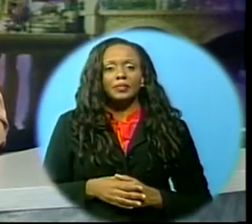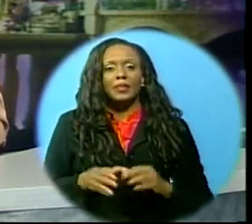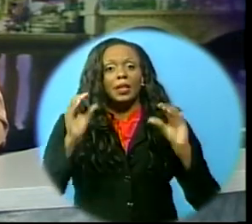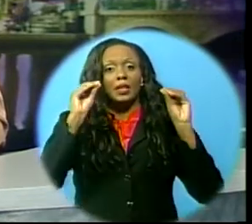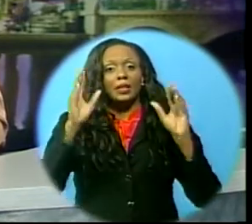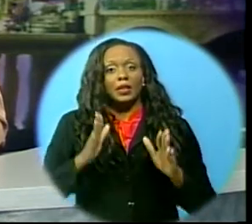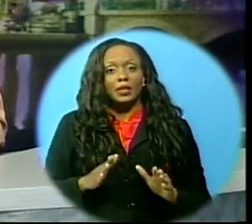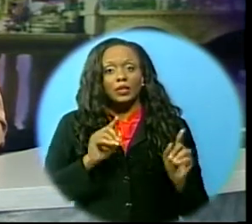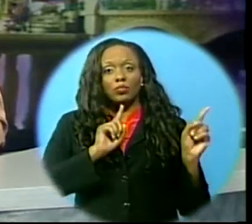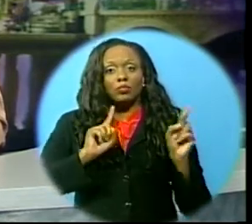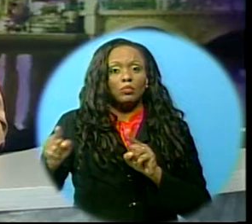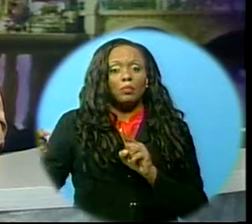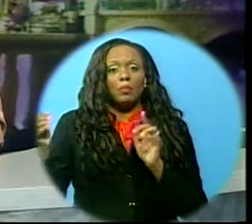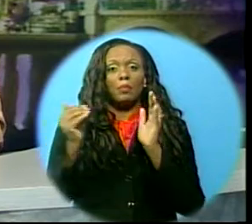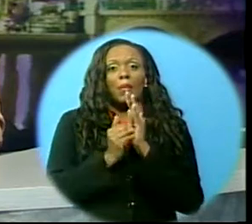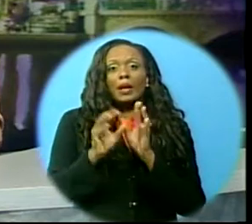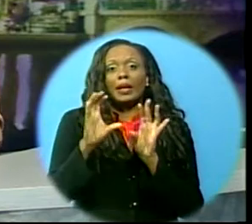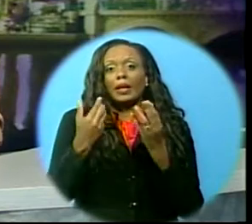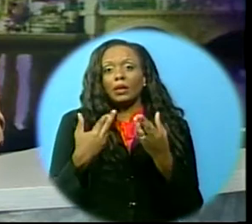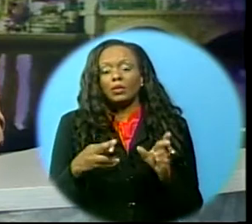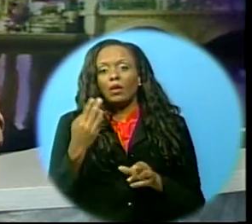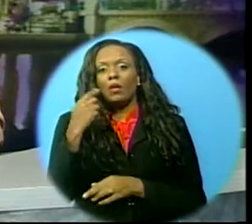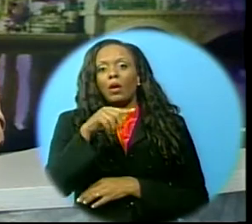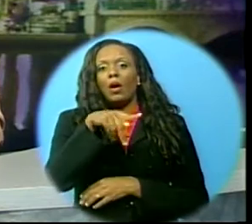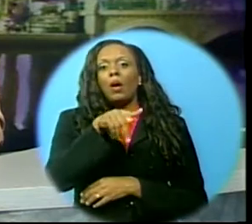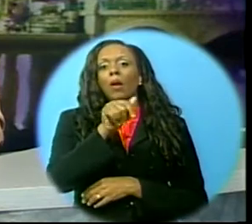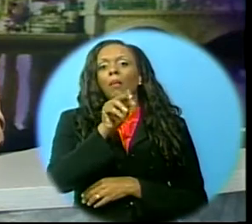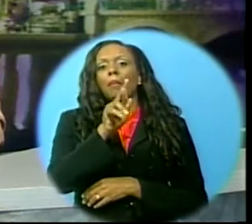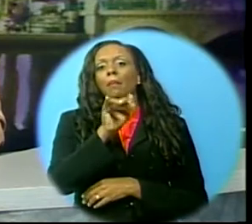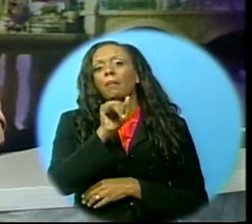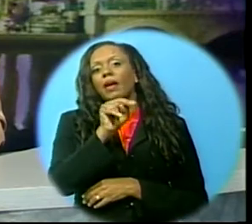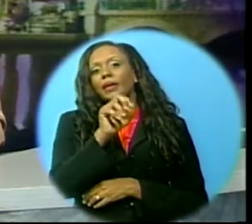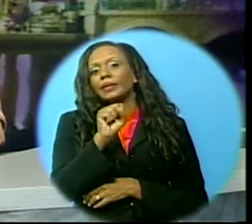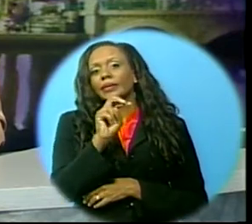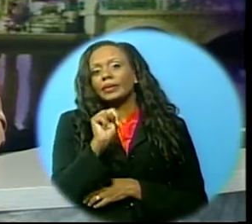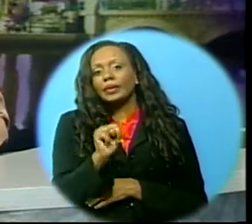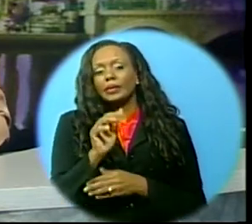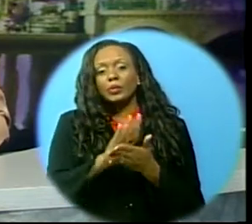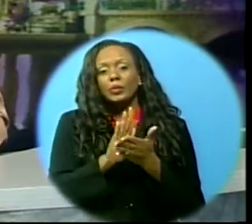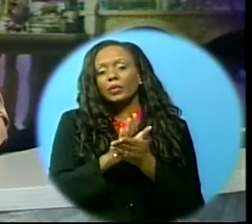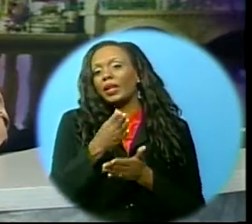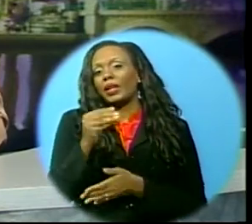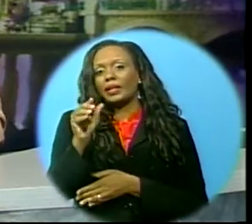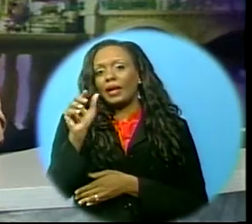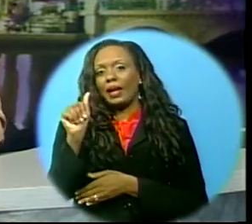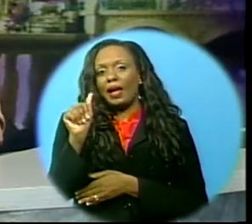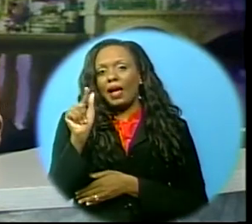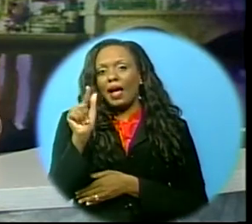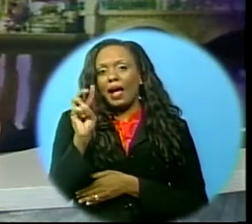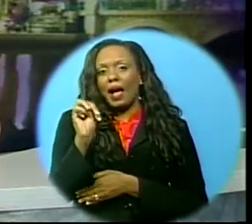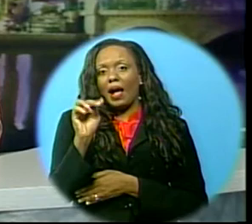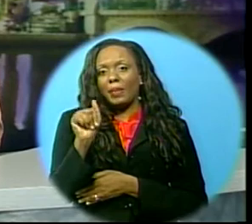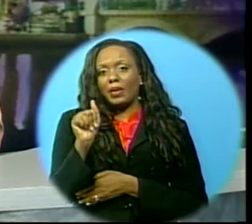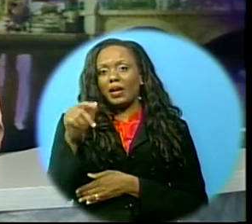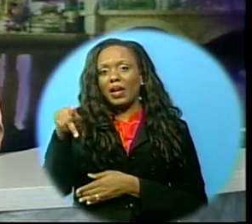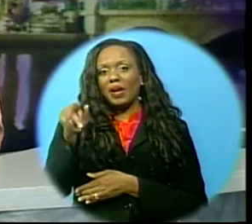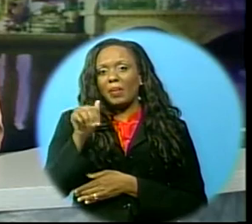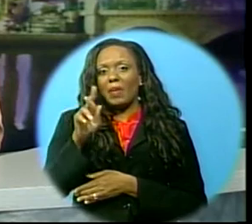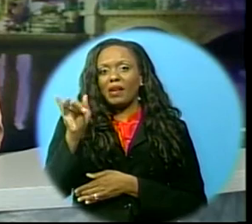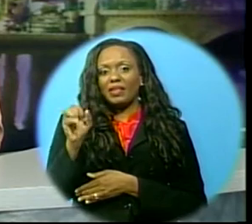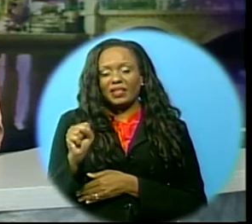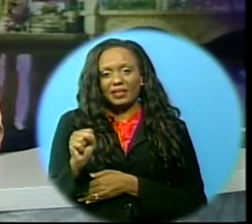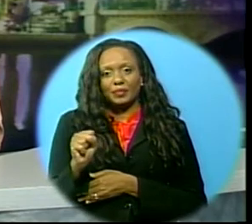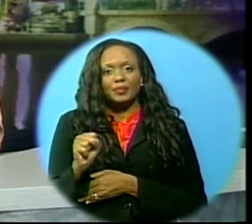Teachers were back in the classrooms of the Parkinson Memorial and Alma Paris schools today. This after a series of meetings at the